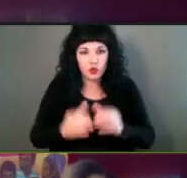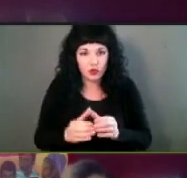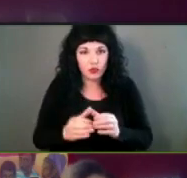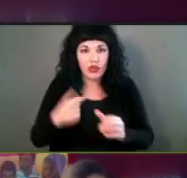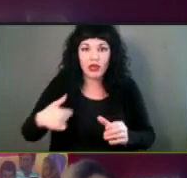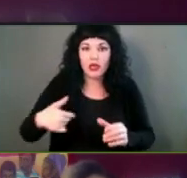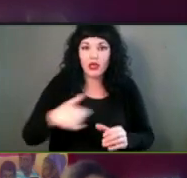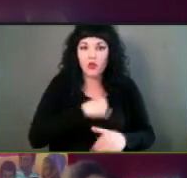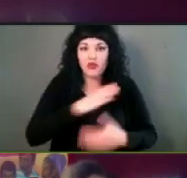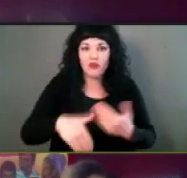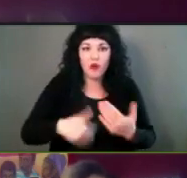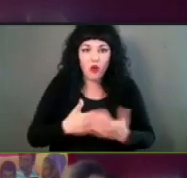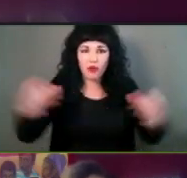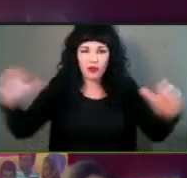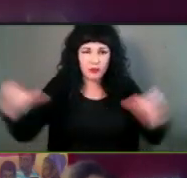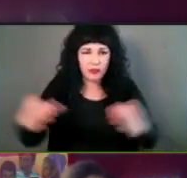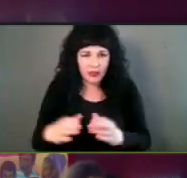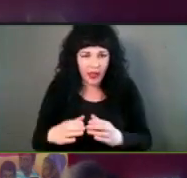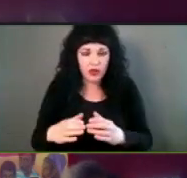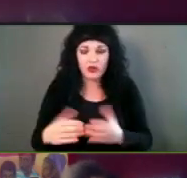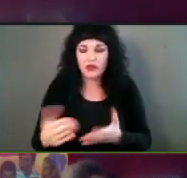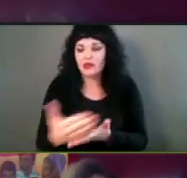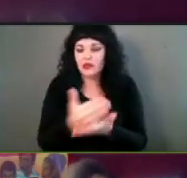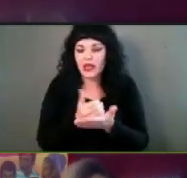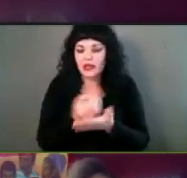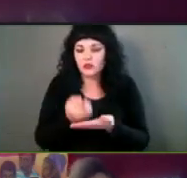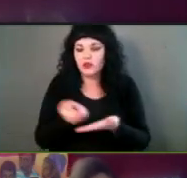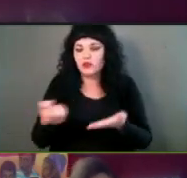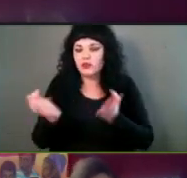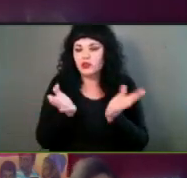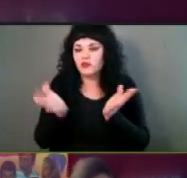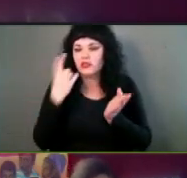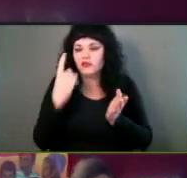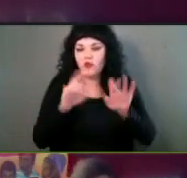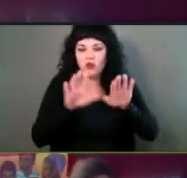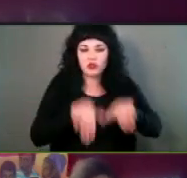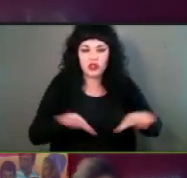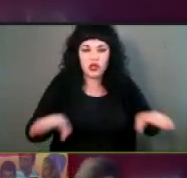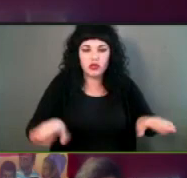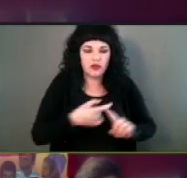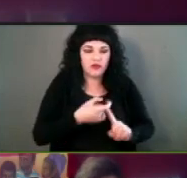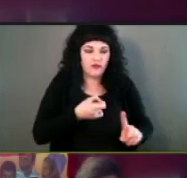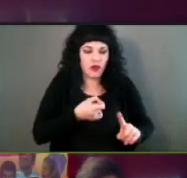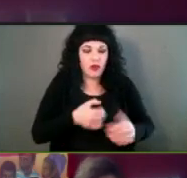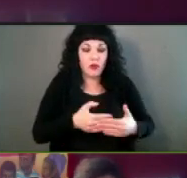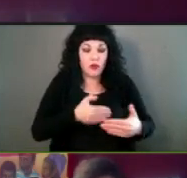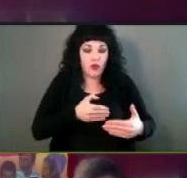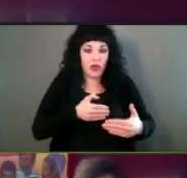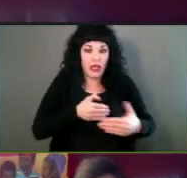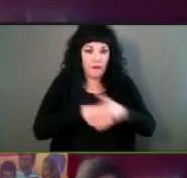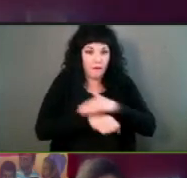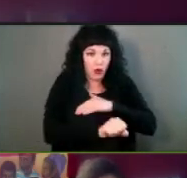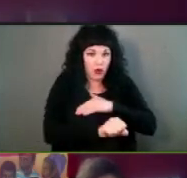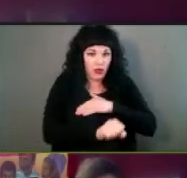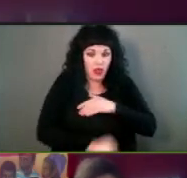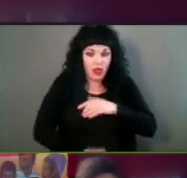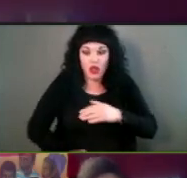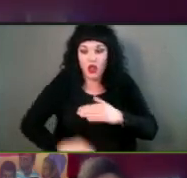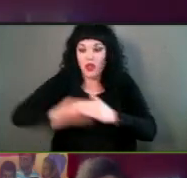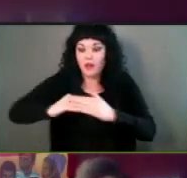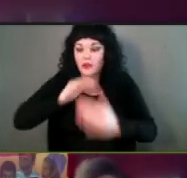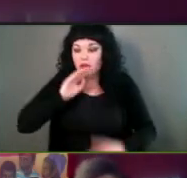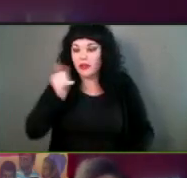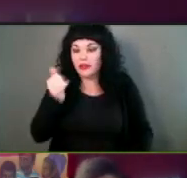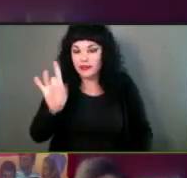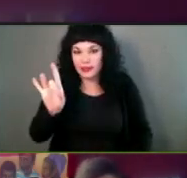children from pre-birth up to 18, to have a coordinated approach so that families can be assured that you're sending